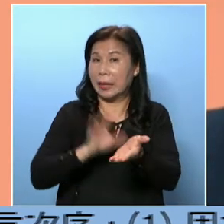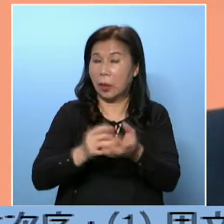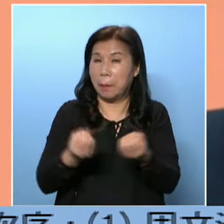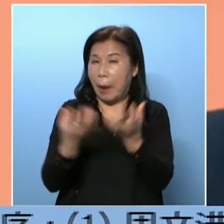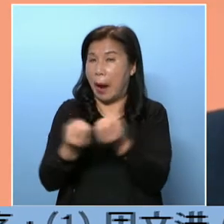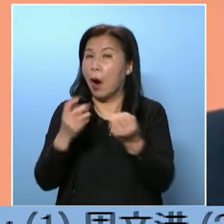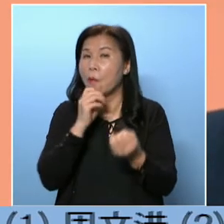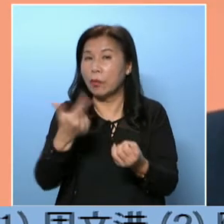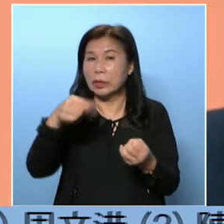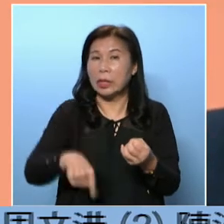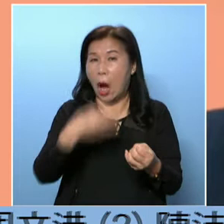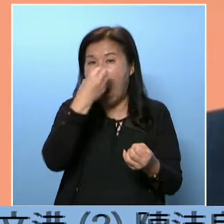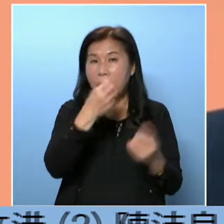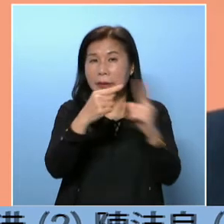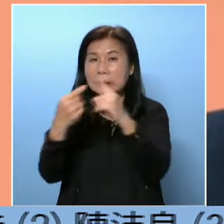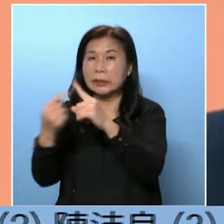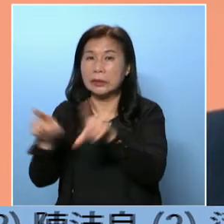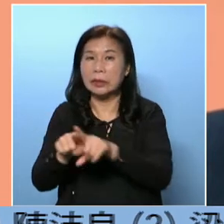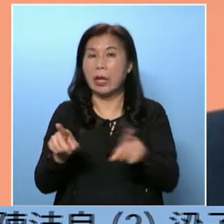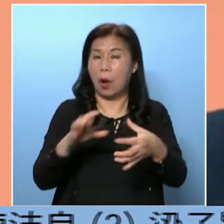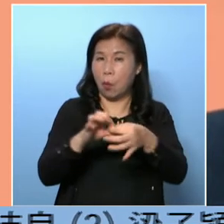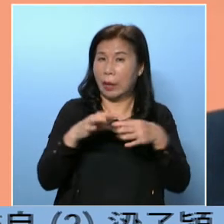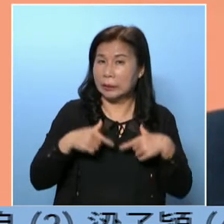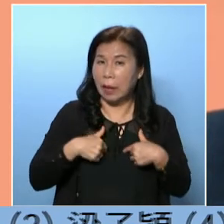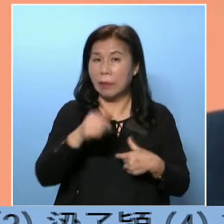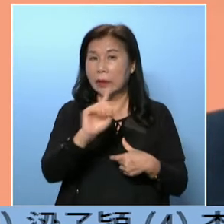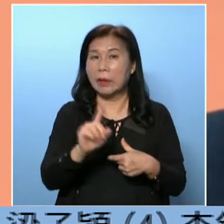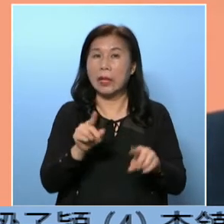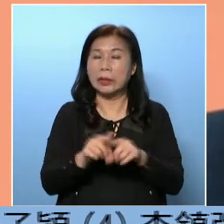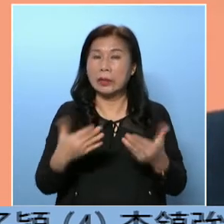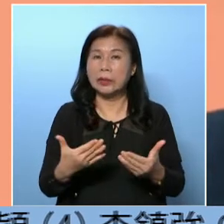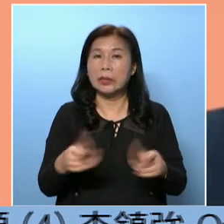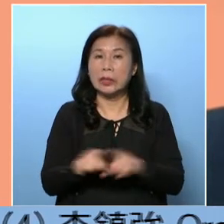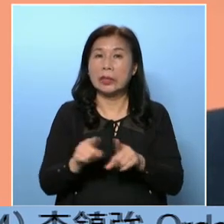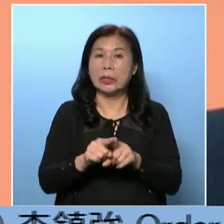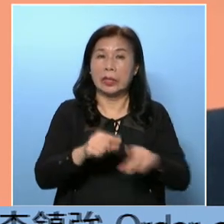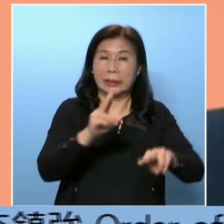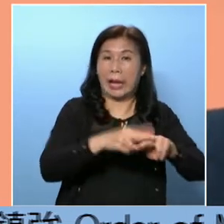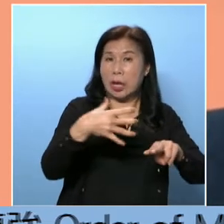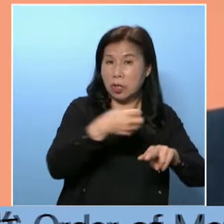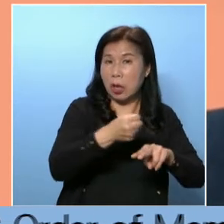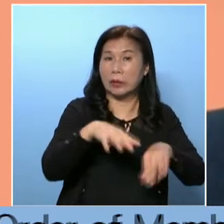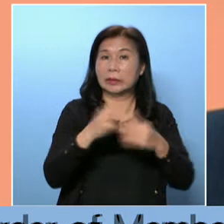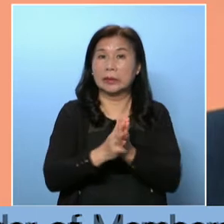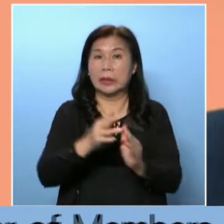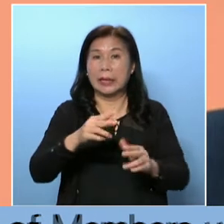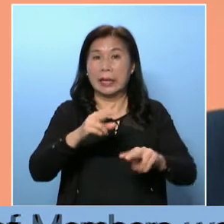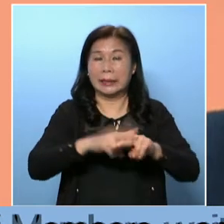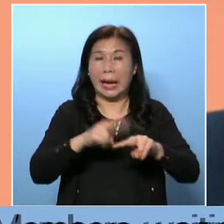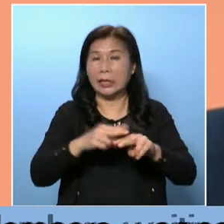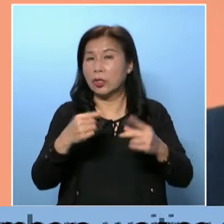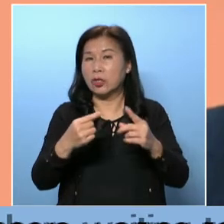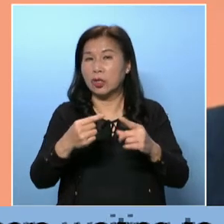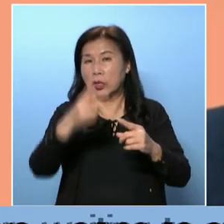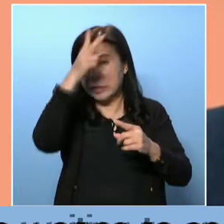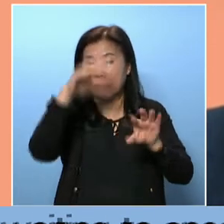now the fifth wave is worsening. People across the sectors are concerned.